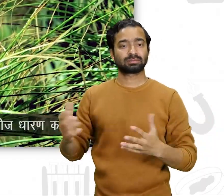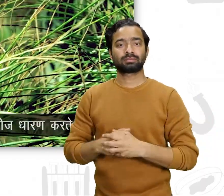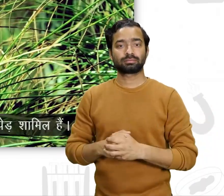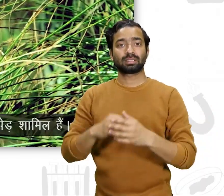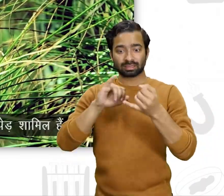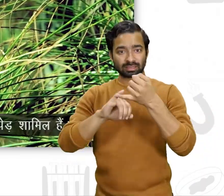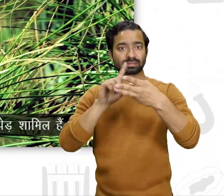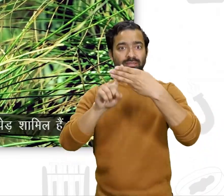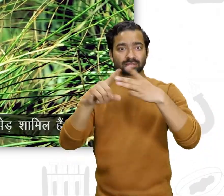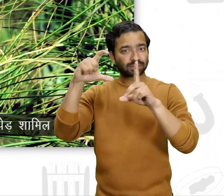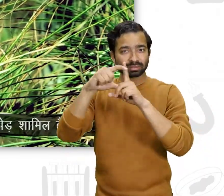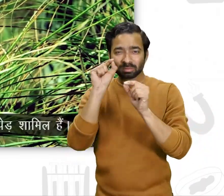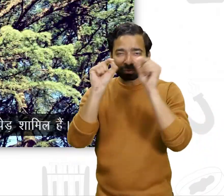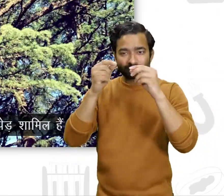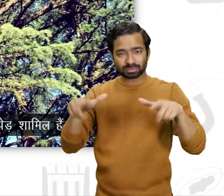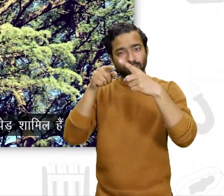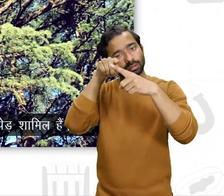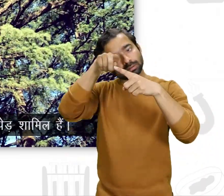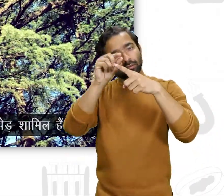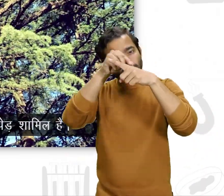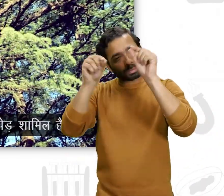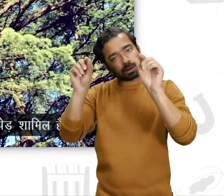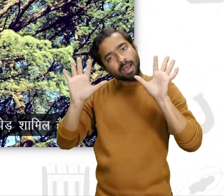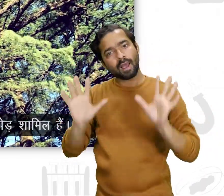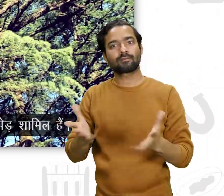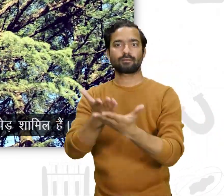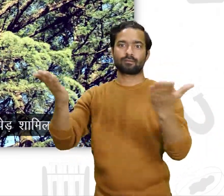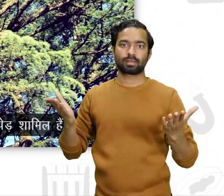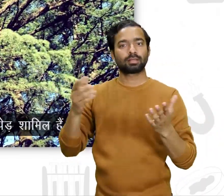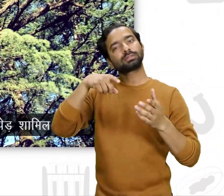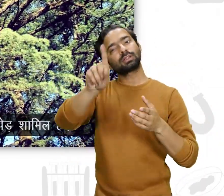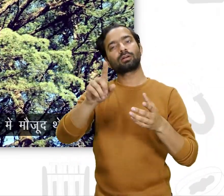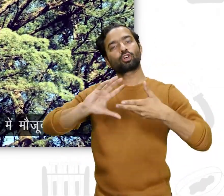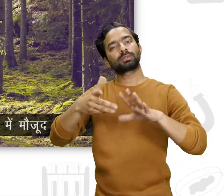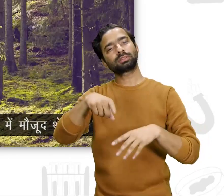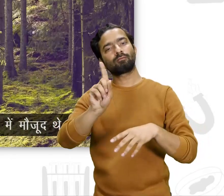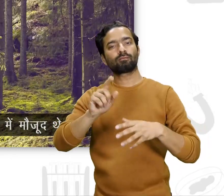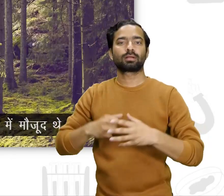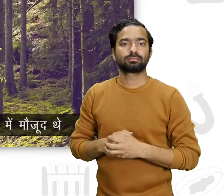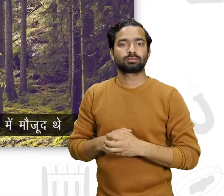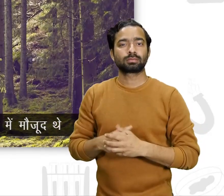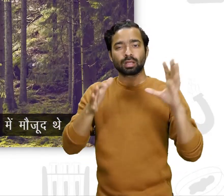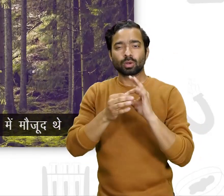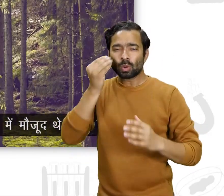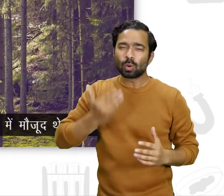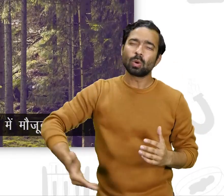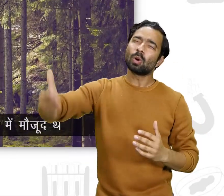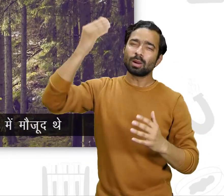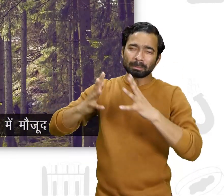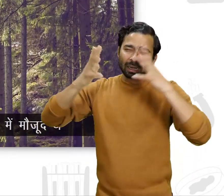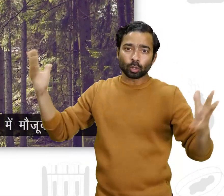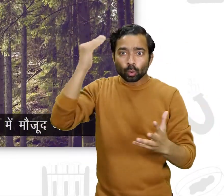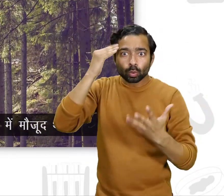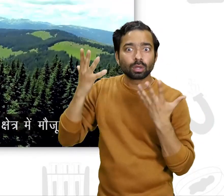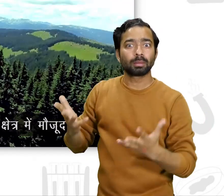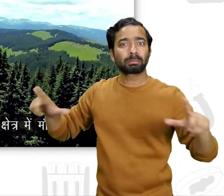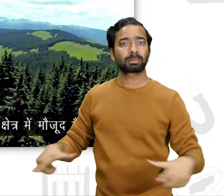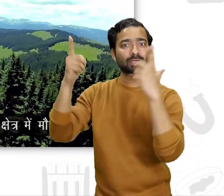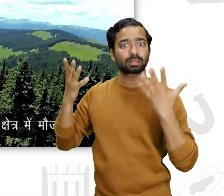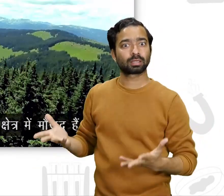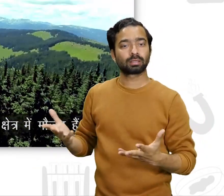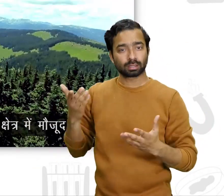seeds. They include oldest and largest tree known. They dominated the earth in the past and